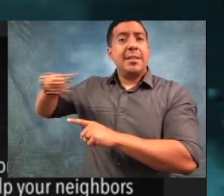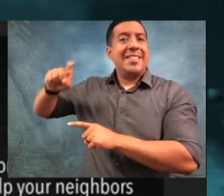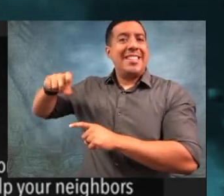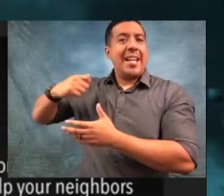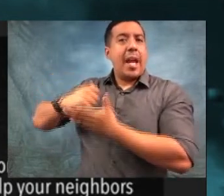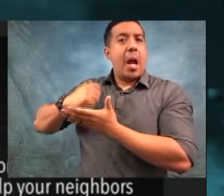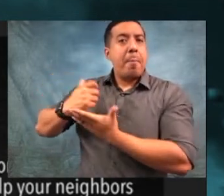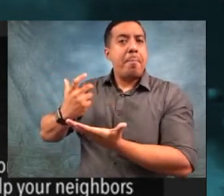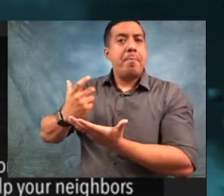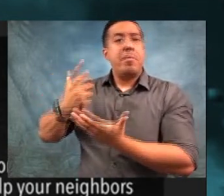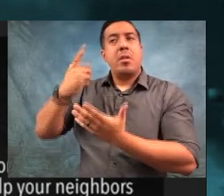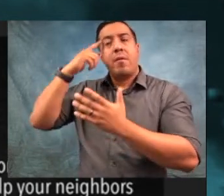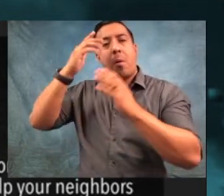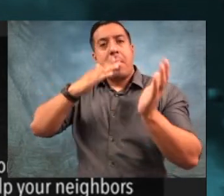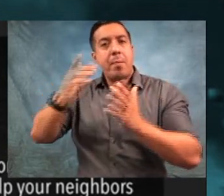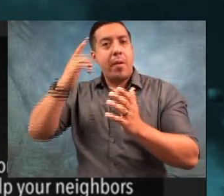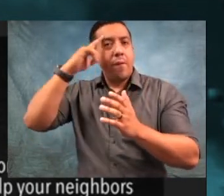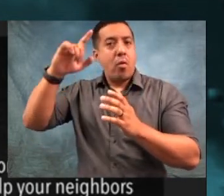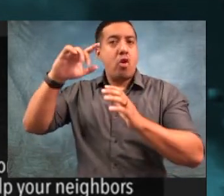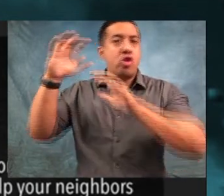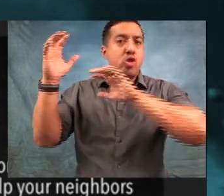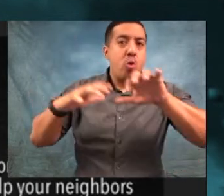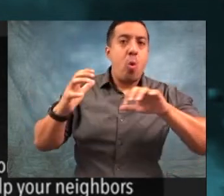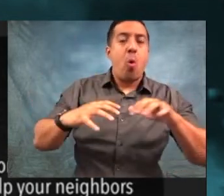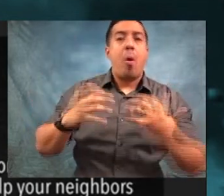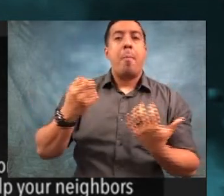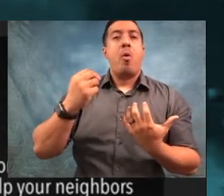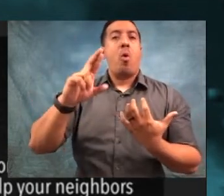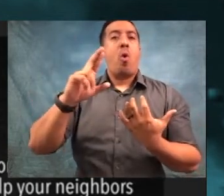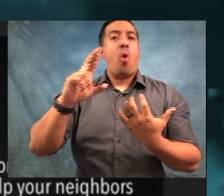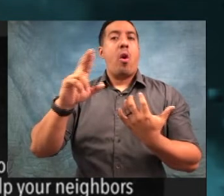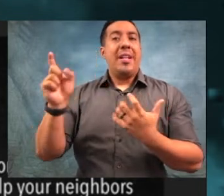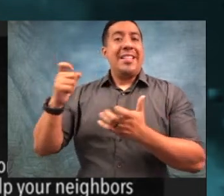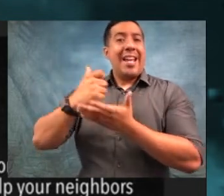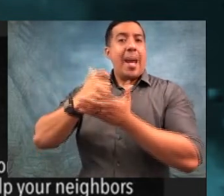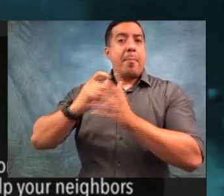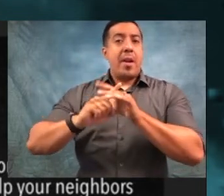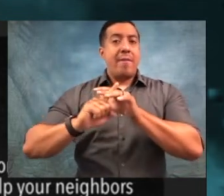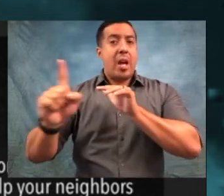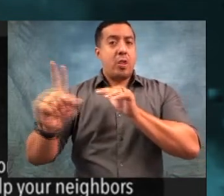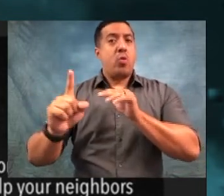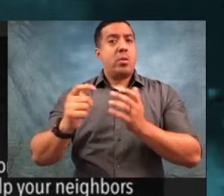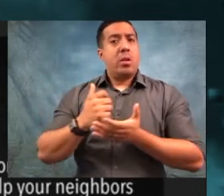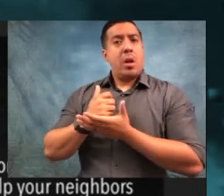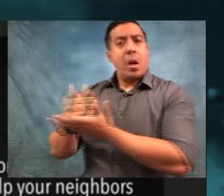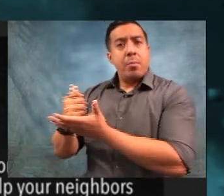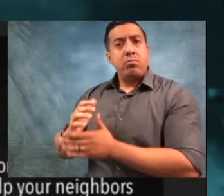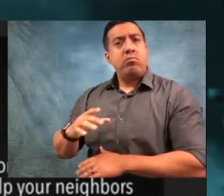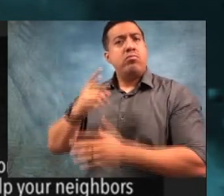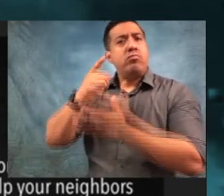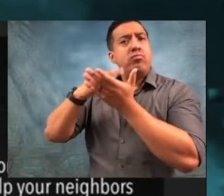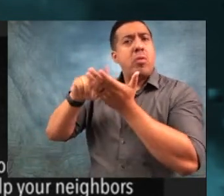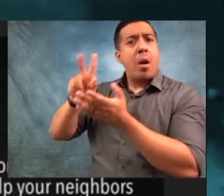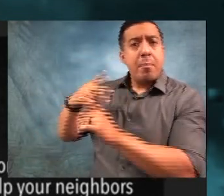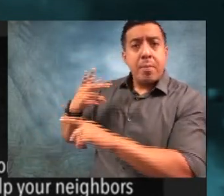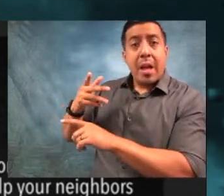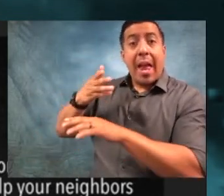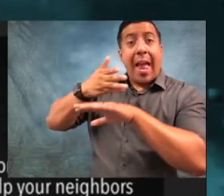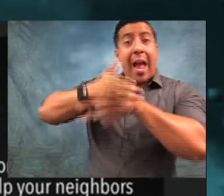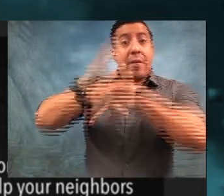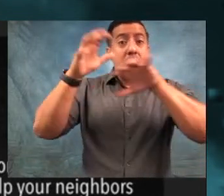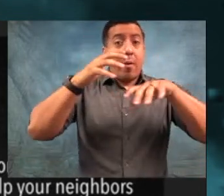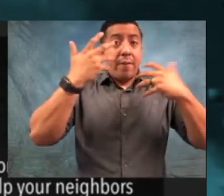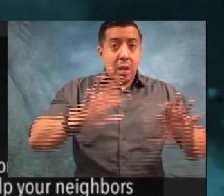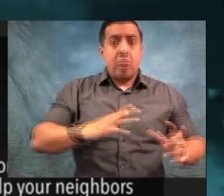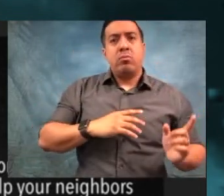family who may need help preparing for the storm or perhaps evacuating, and